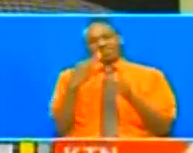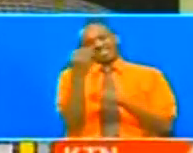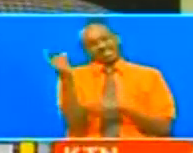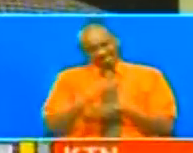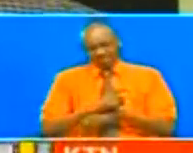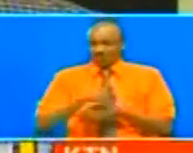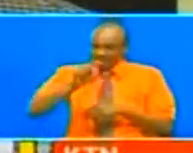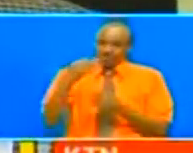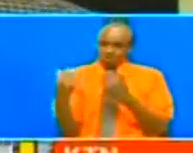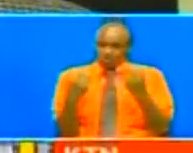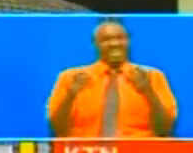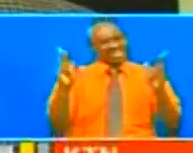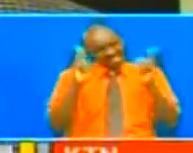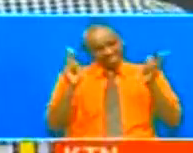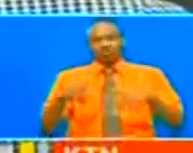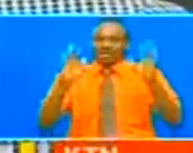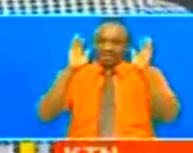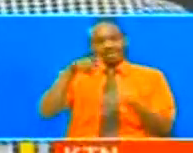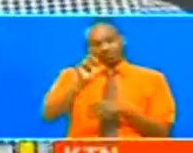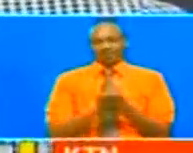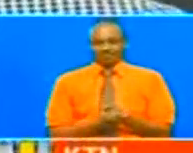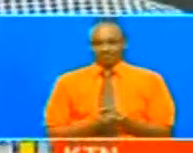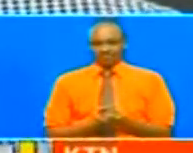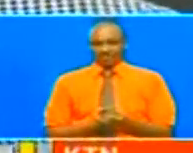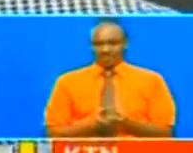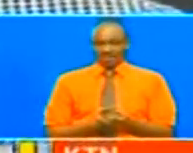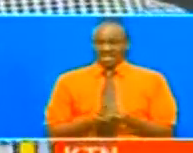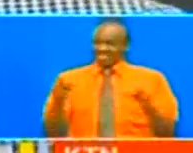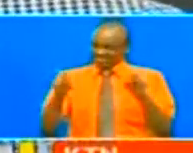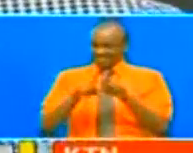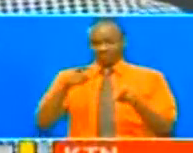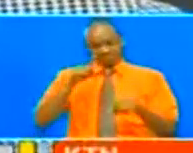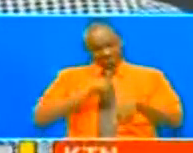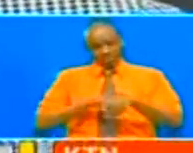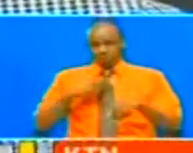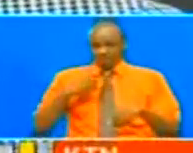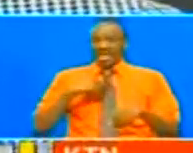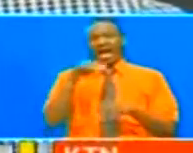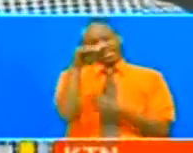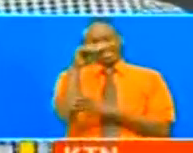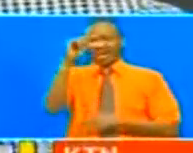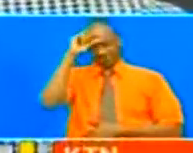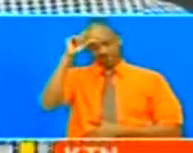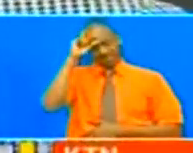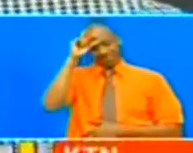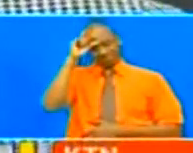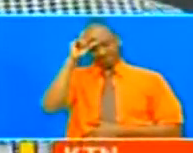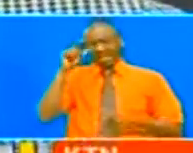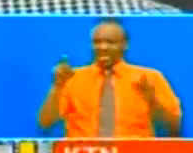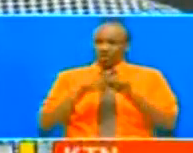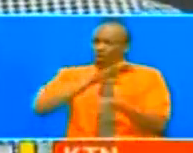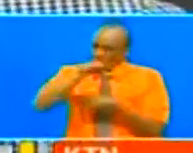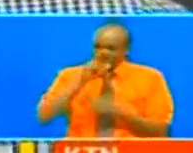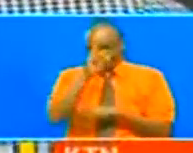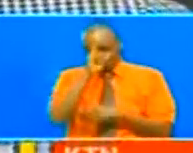muda vijana waliotayari kujisalimisha. We at the same time call on the government and all the